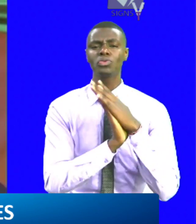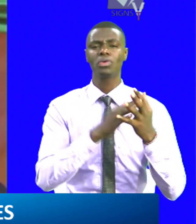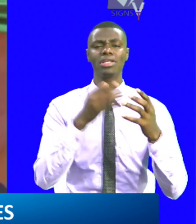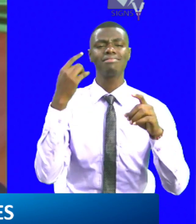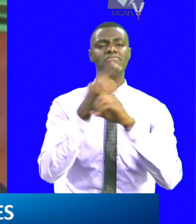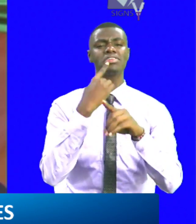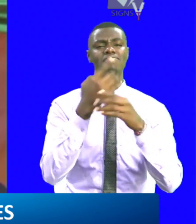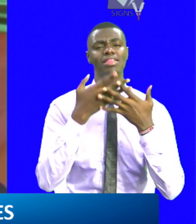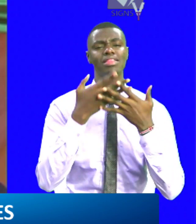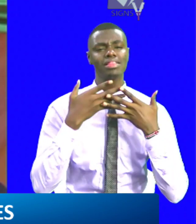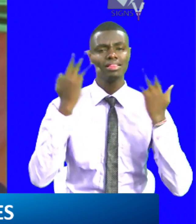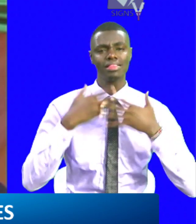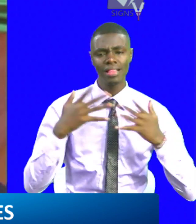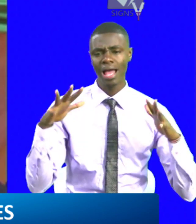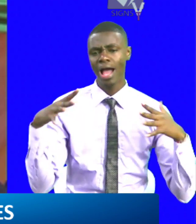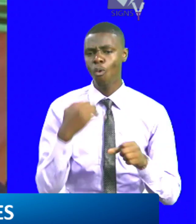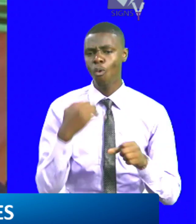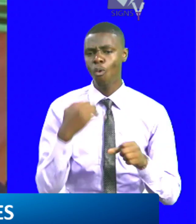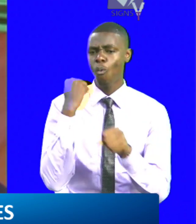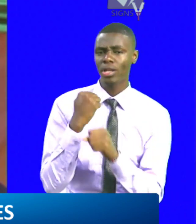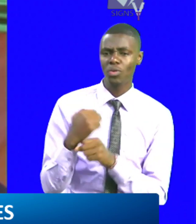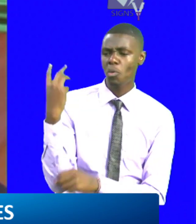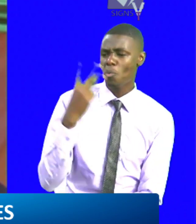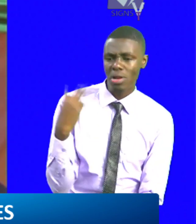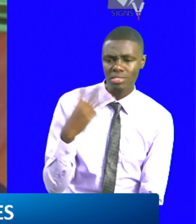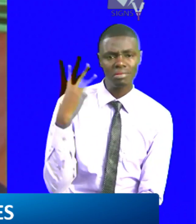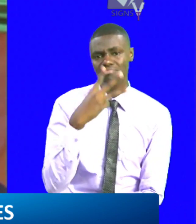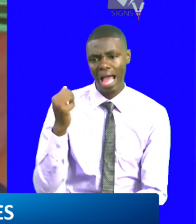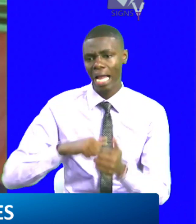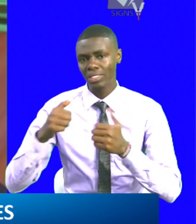tena katika mchanga wa Kenya